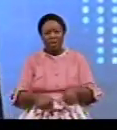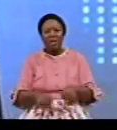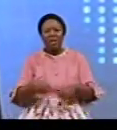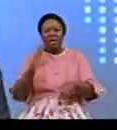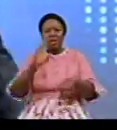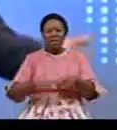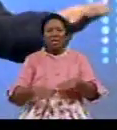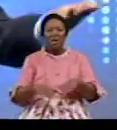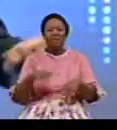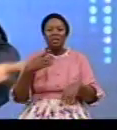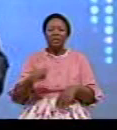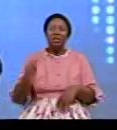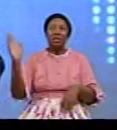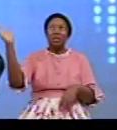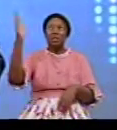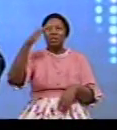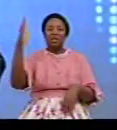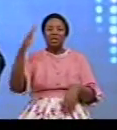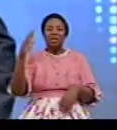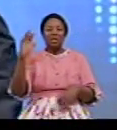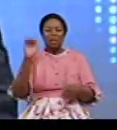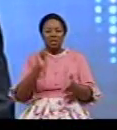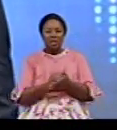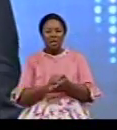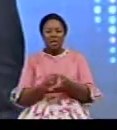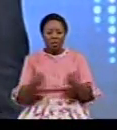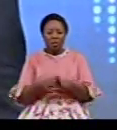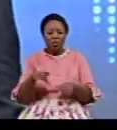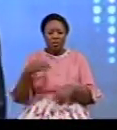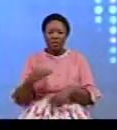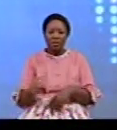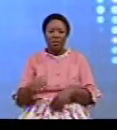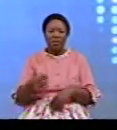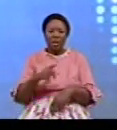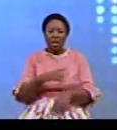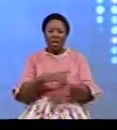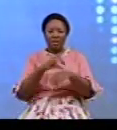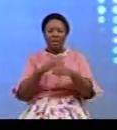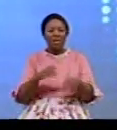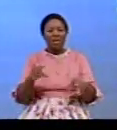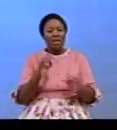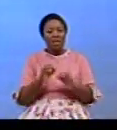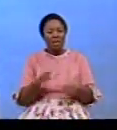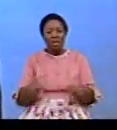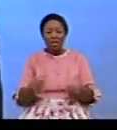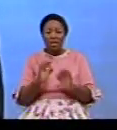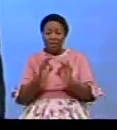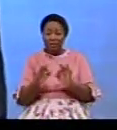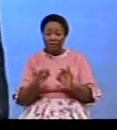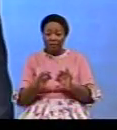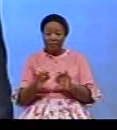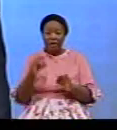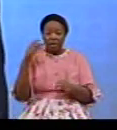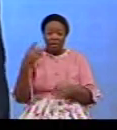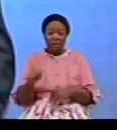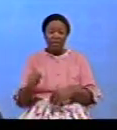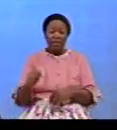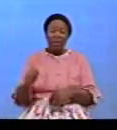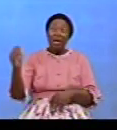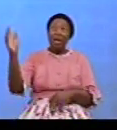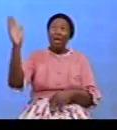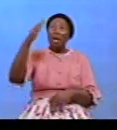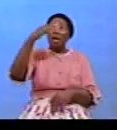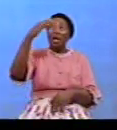your soul, with all your mind. You're not rebelling against the commandments